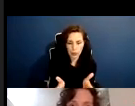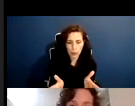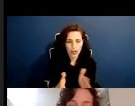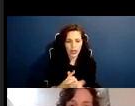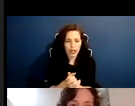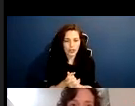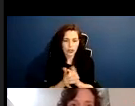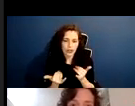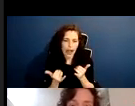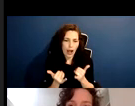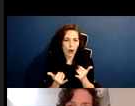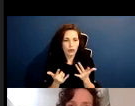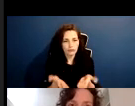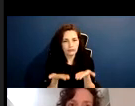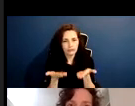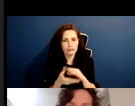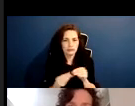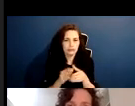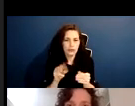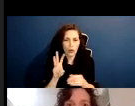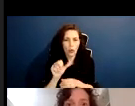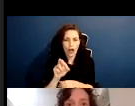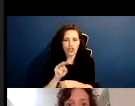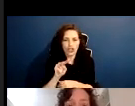Wanjigu's journey as she learns of the camps, the